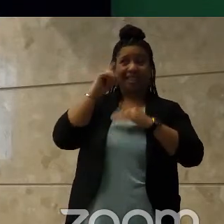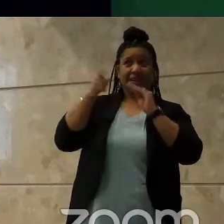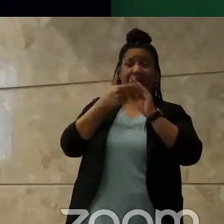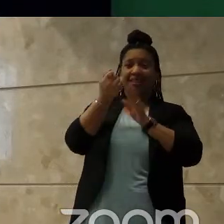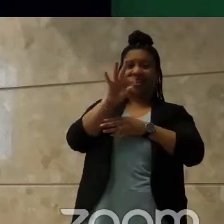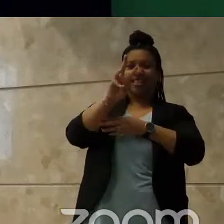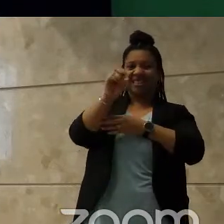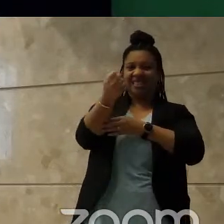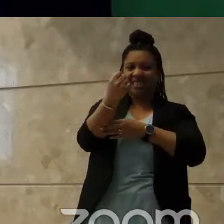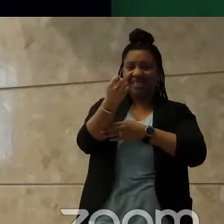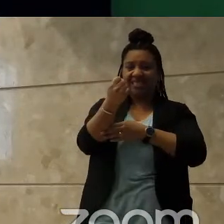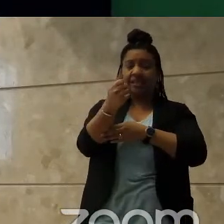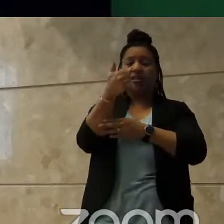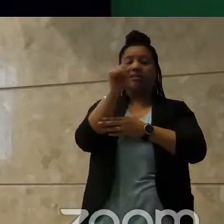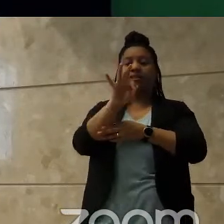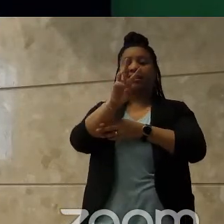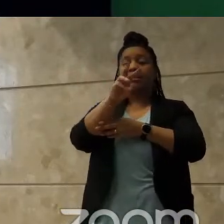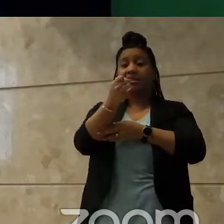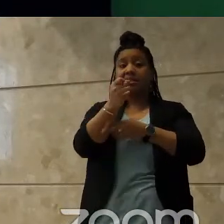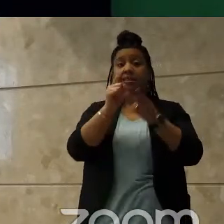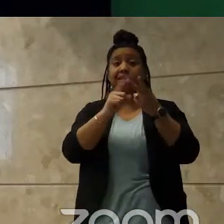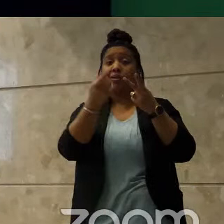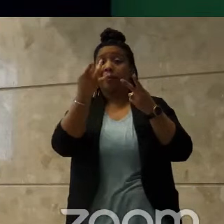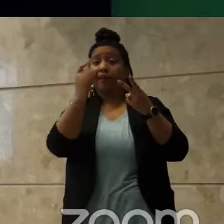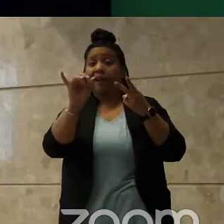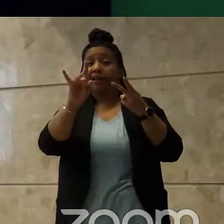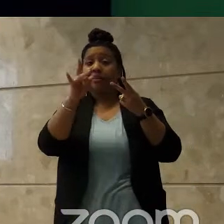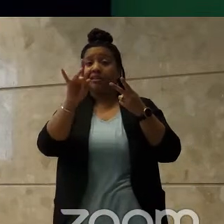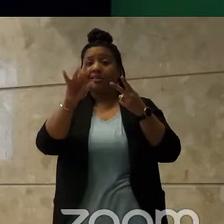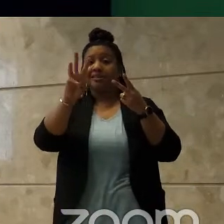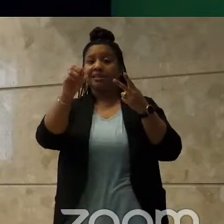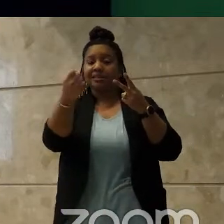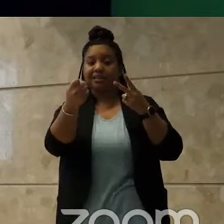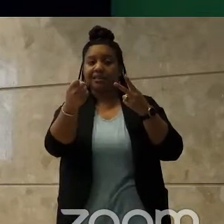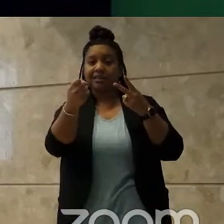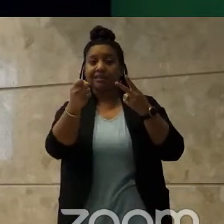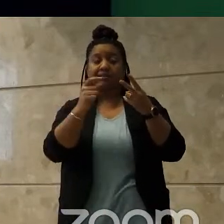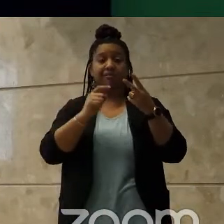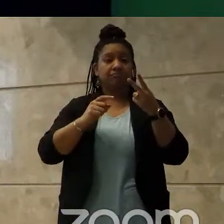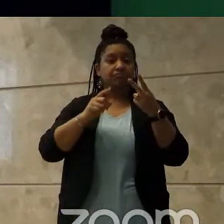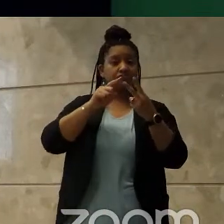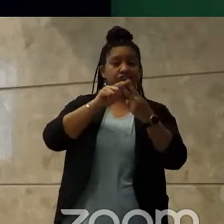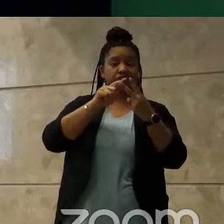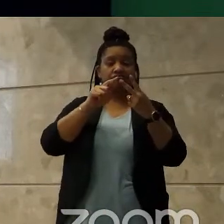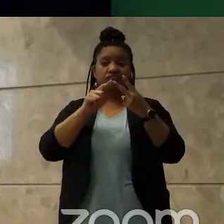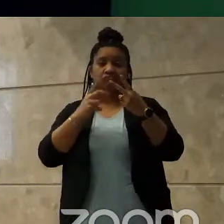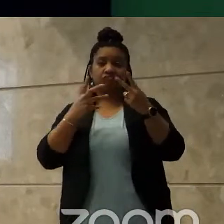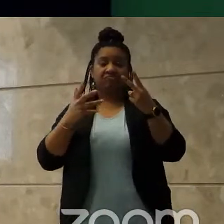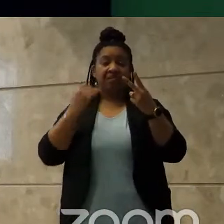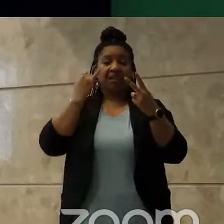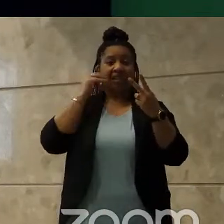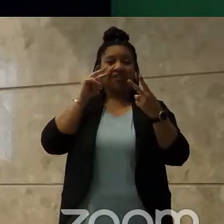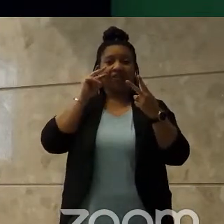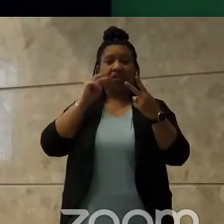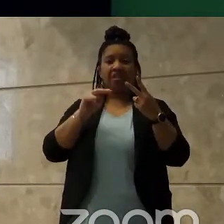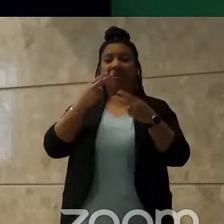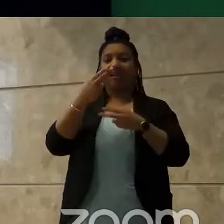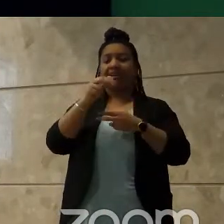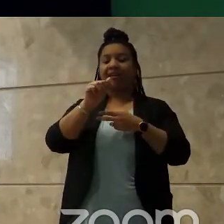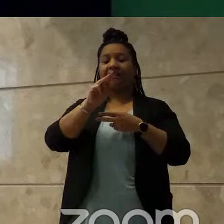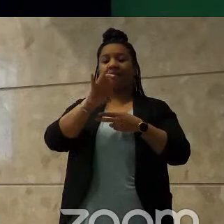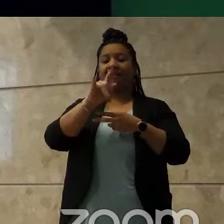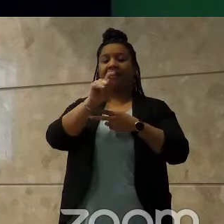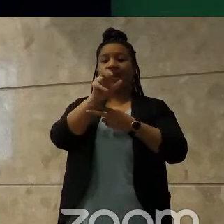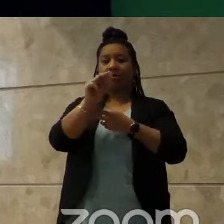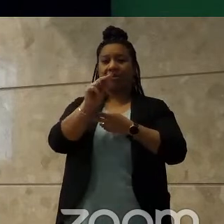the 1960s or the 1860s? Or the 1860s. If you watch the Hamilton production, you